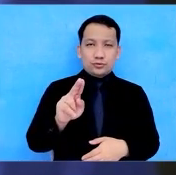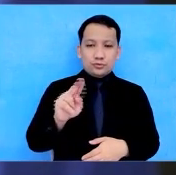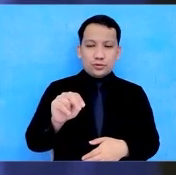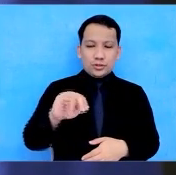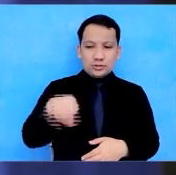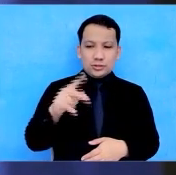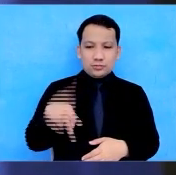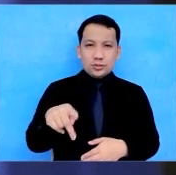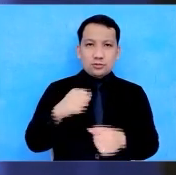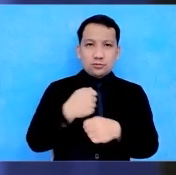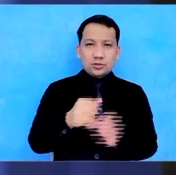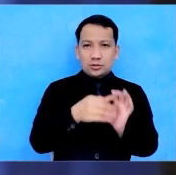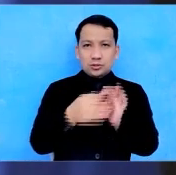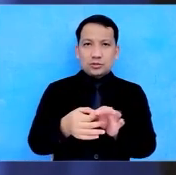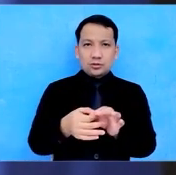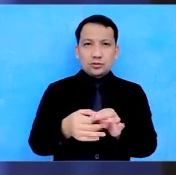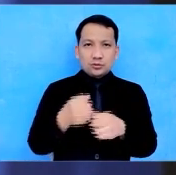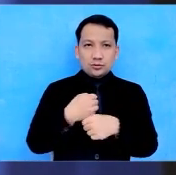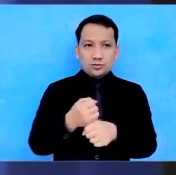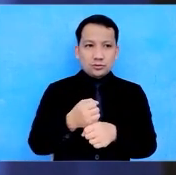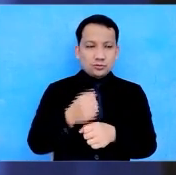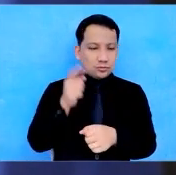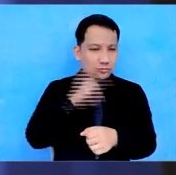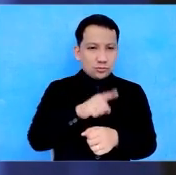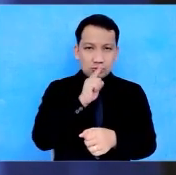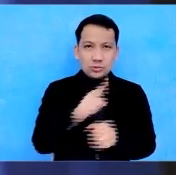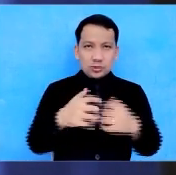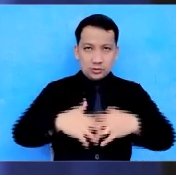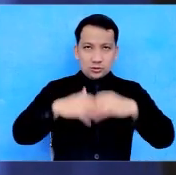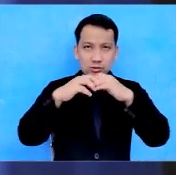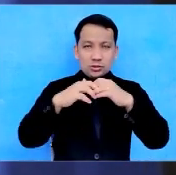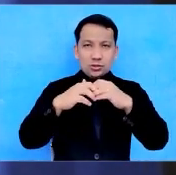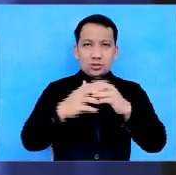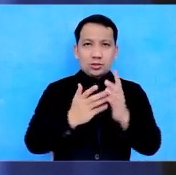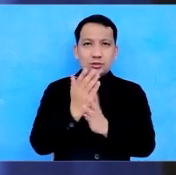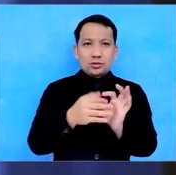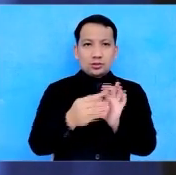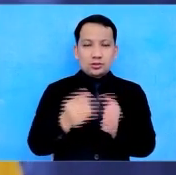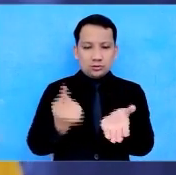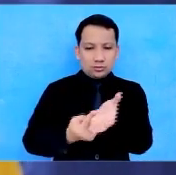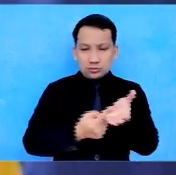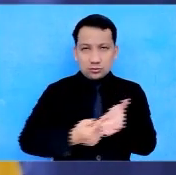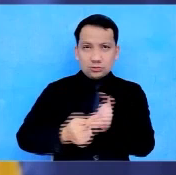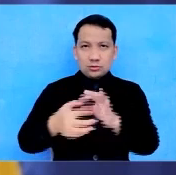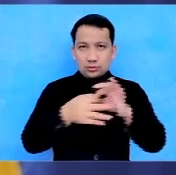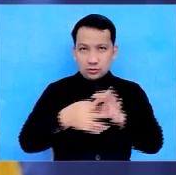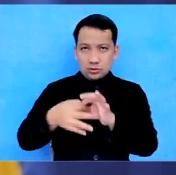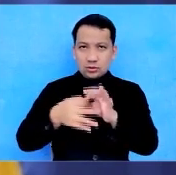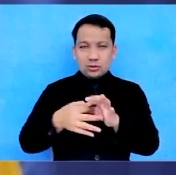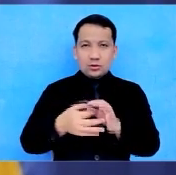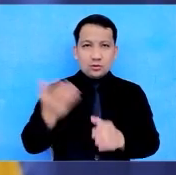the framing of human rights as a space for genuine, constructive, and transformative dialogue and cooperation. It is a testament